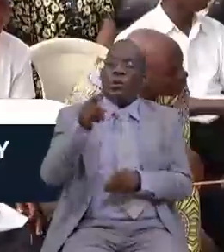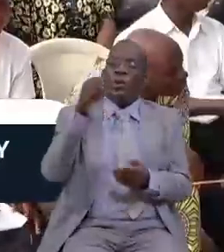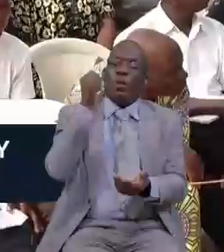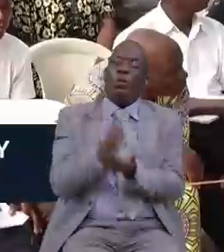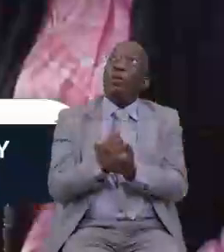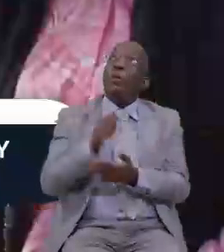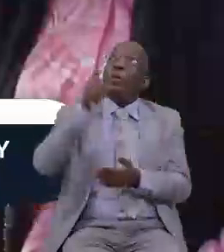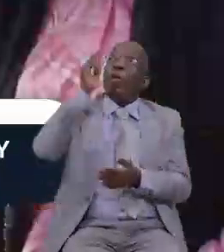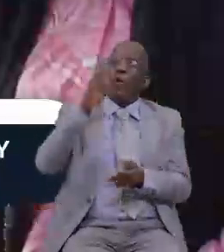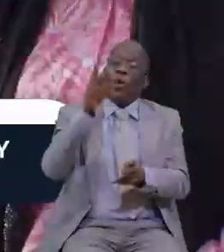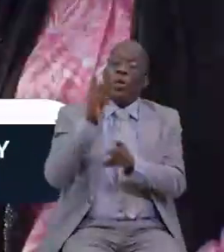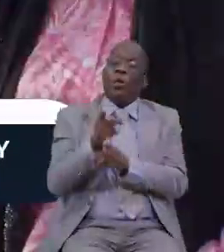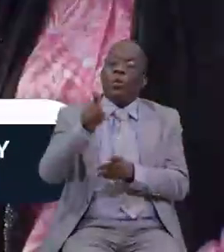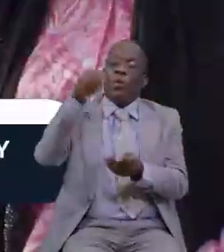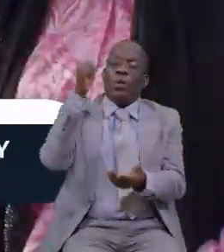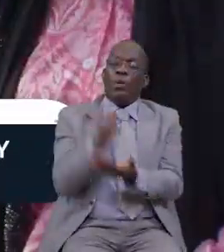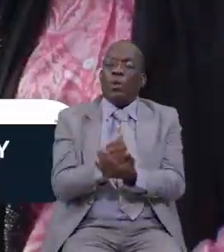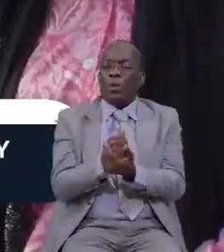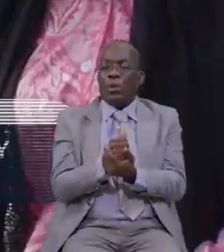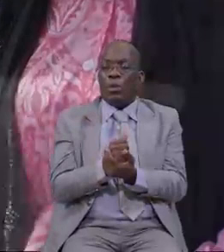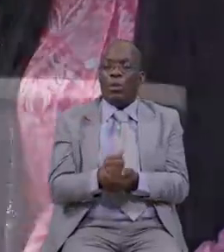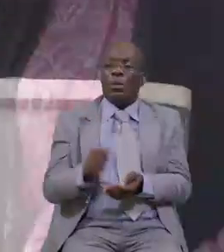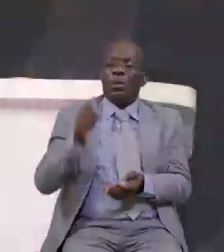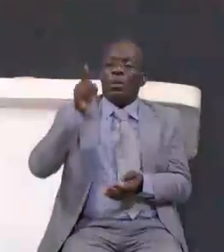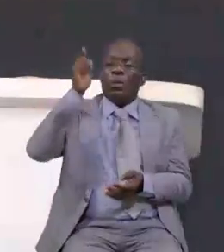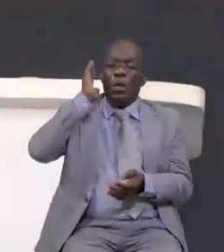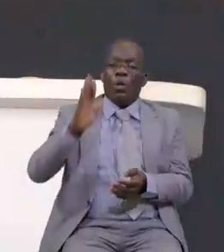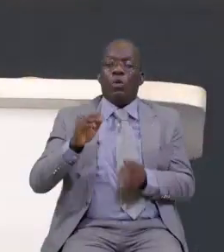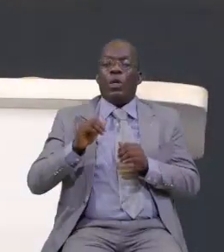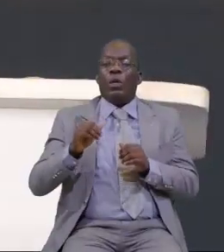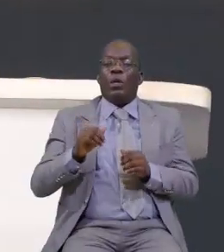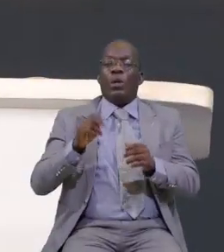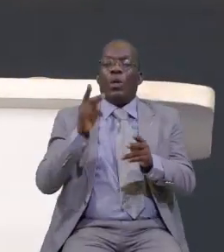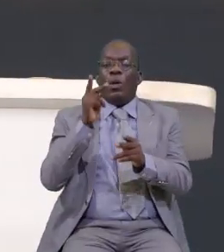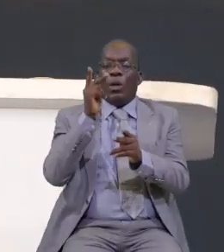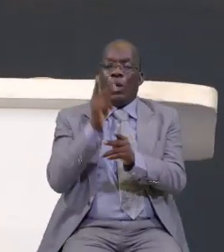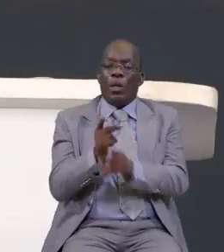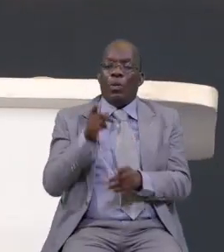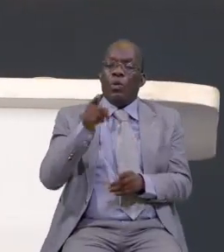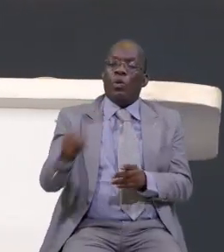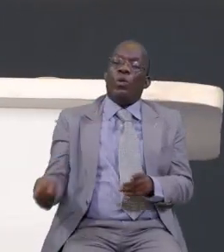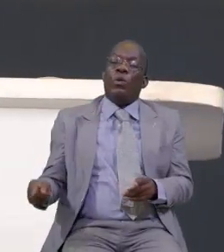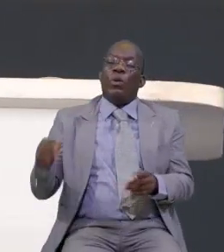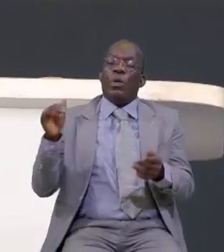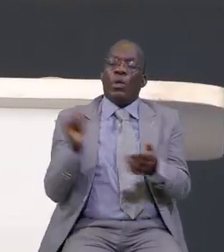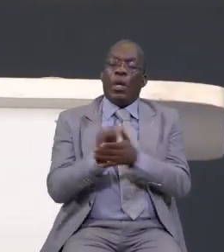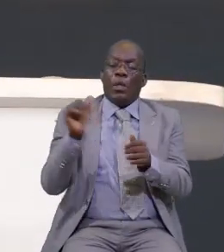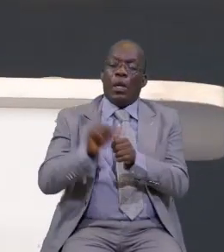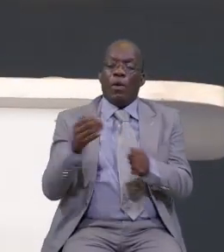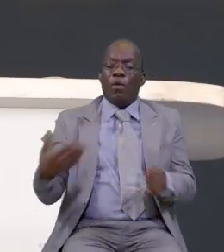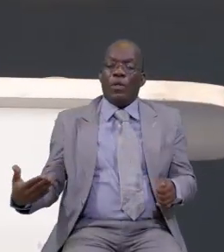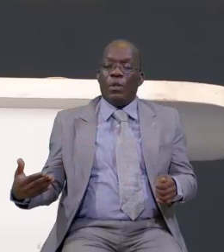will uphold you. He will sustain you. That everything he